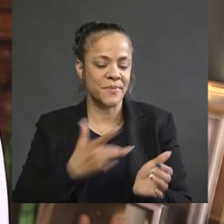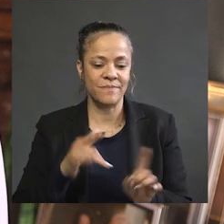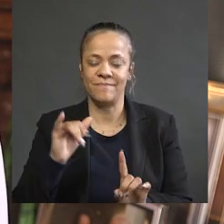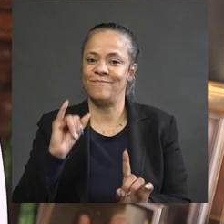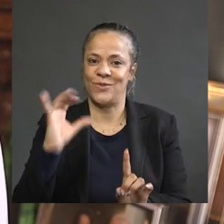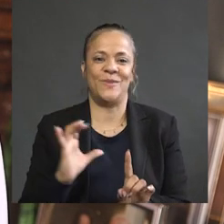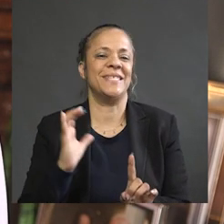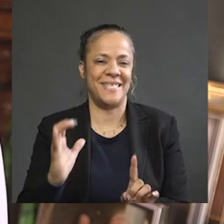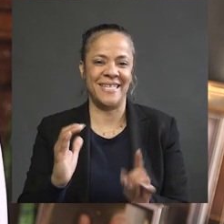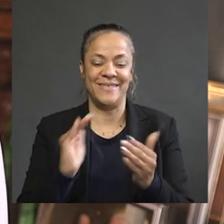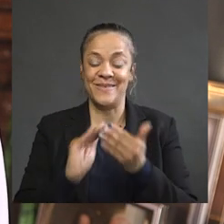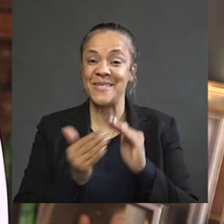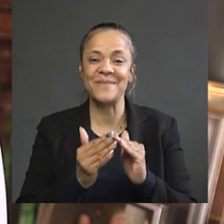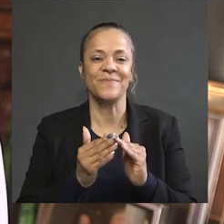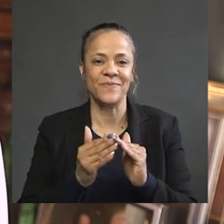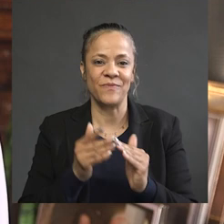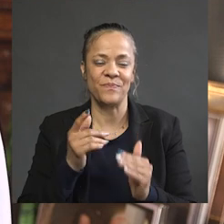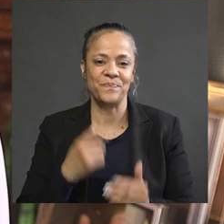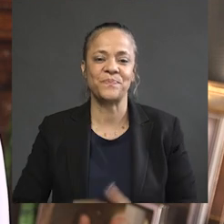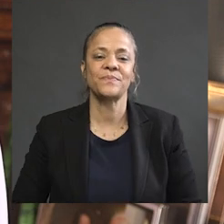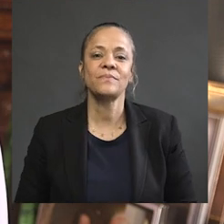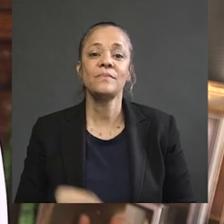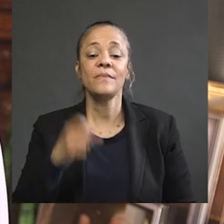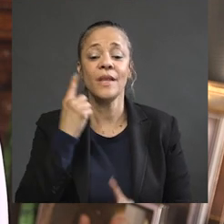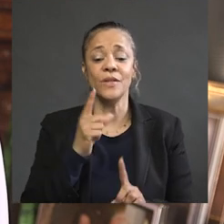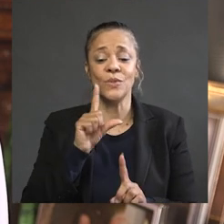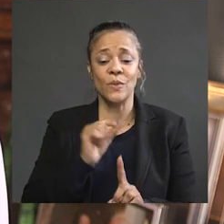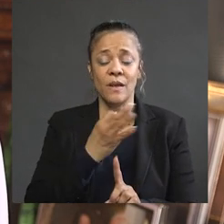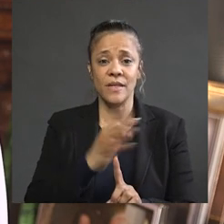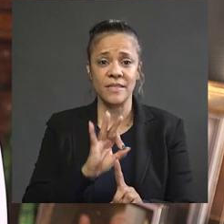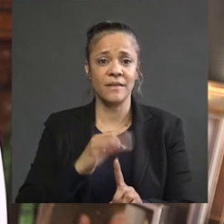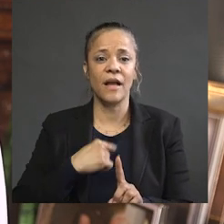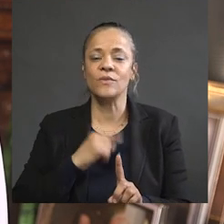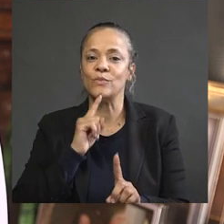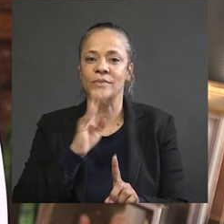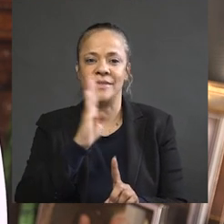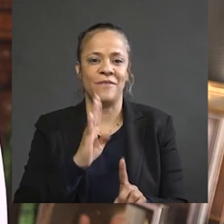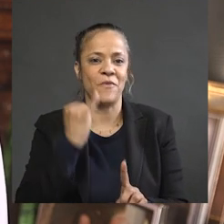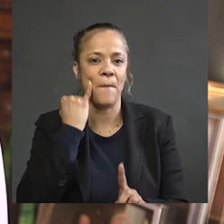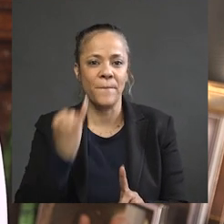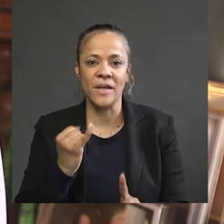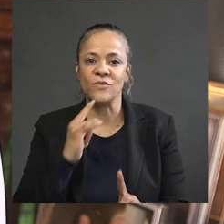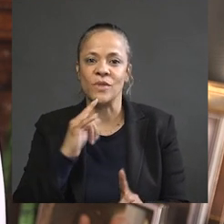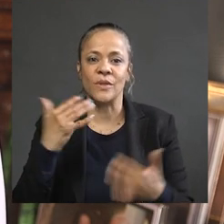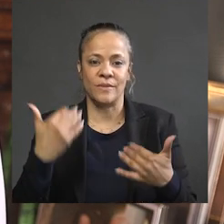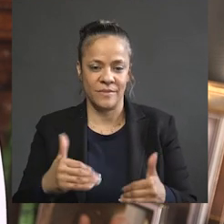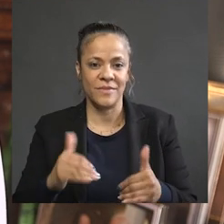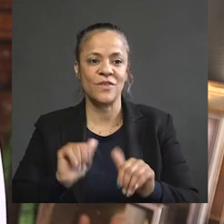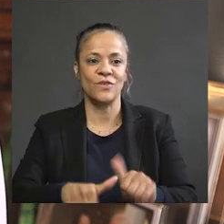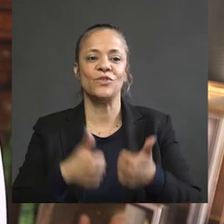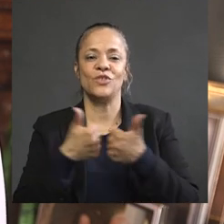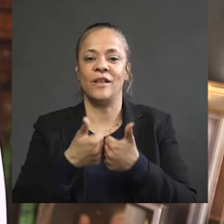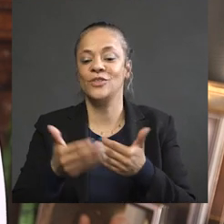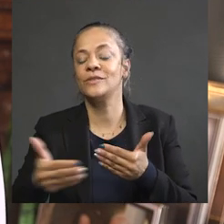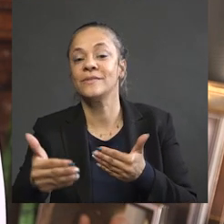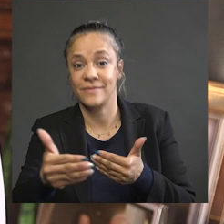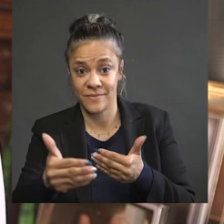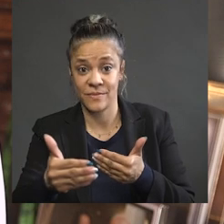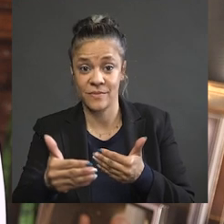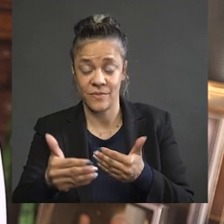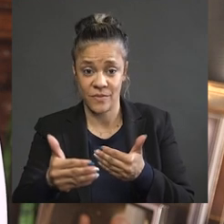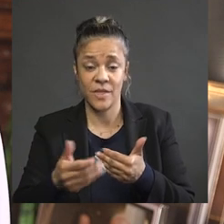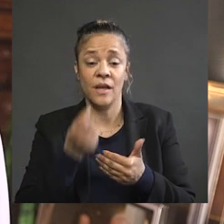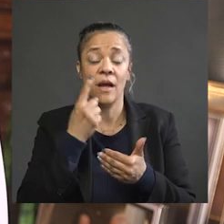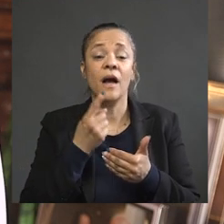like us often face. When I gave this speech in 2019, I could never have imagined the unprecedented obstacles that lie just